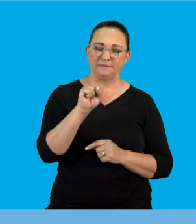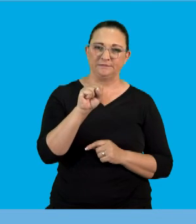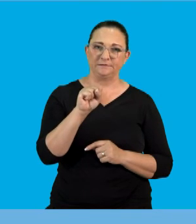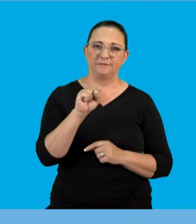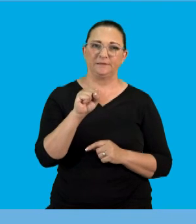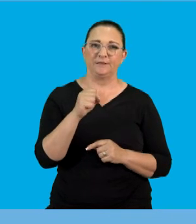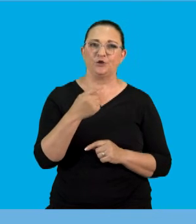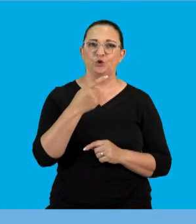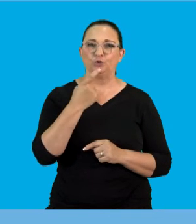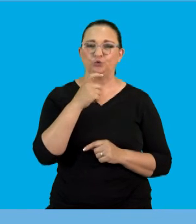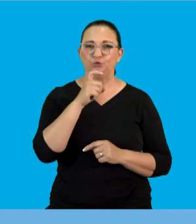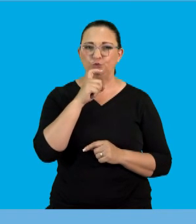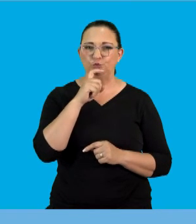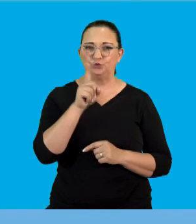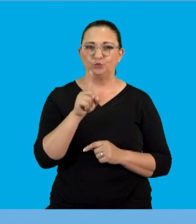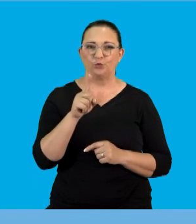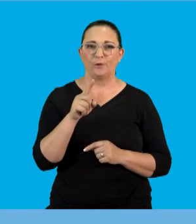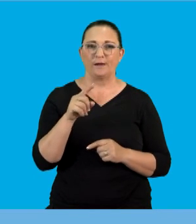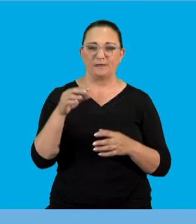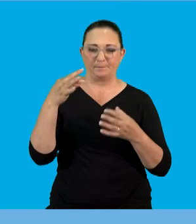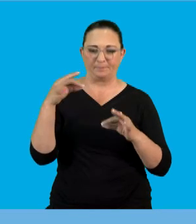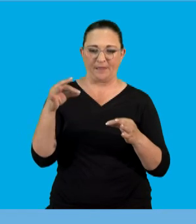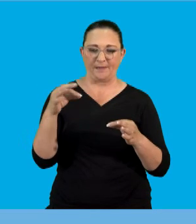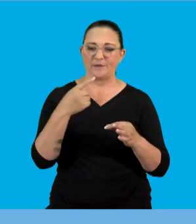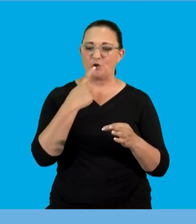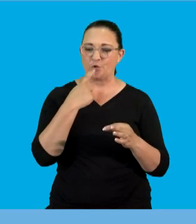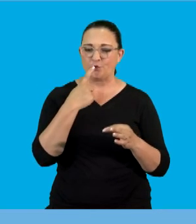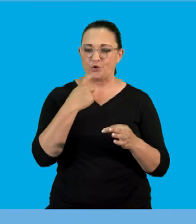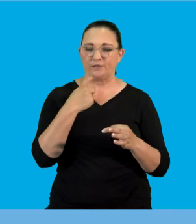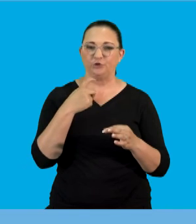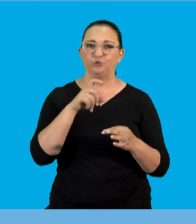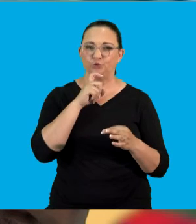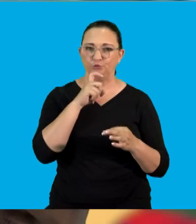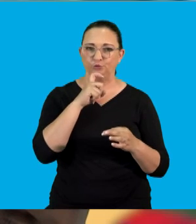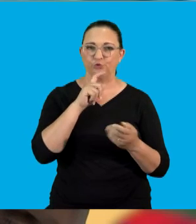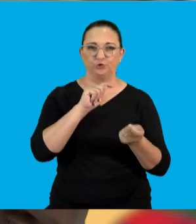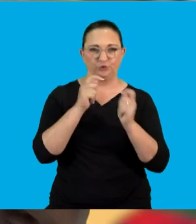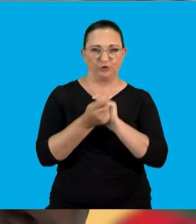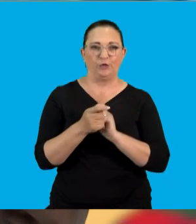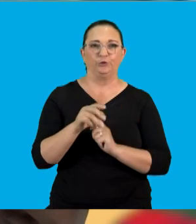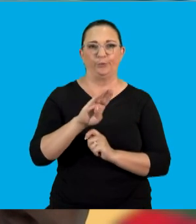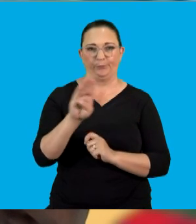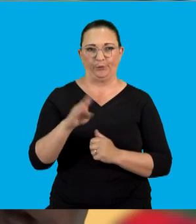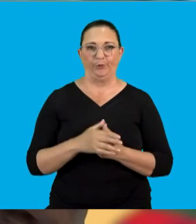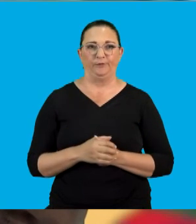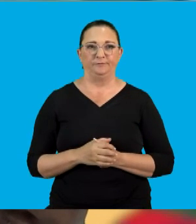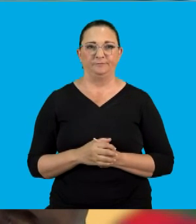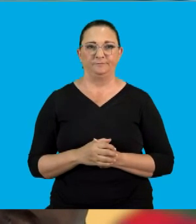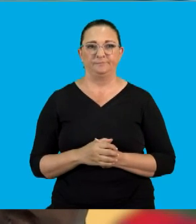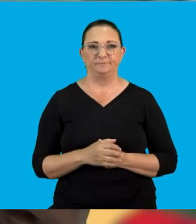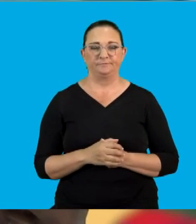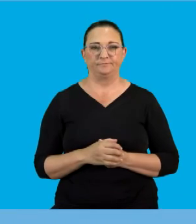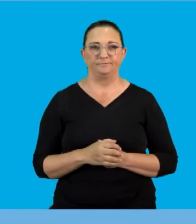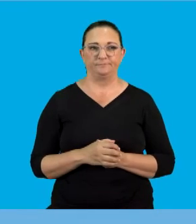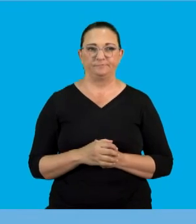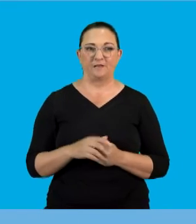then lastly, the color of litmus paper. So if you were to dip a litmus paper into a base, it is going to turn blue. So this